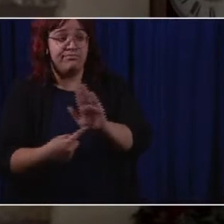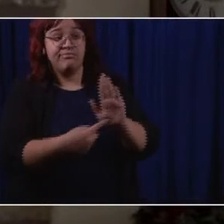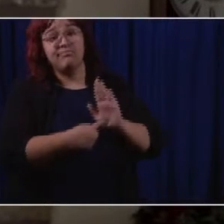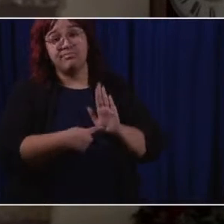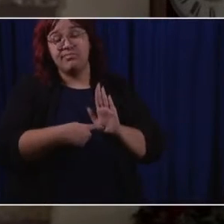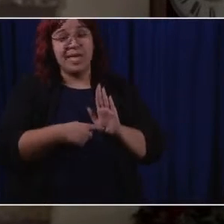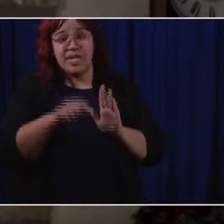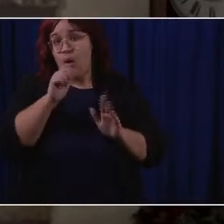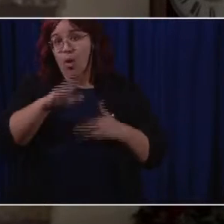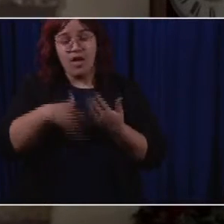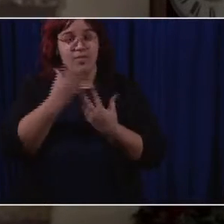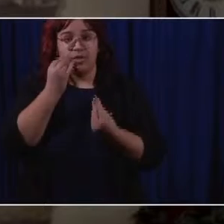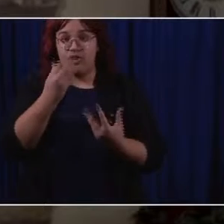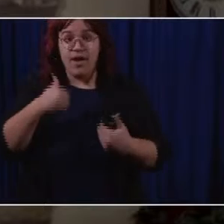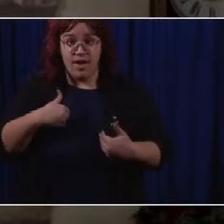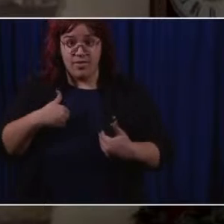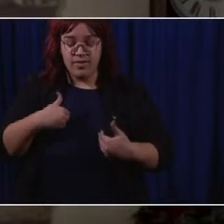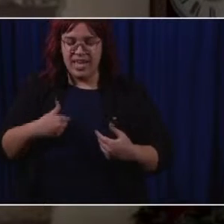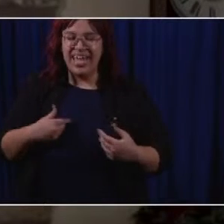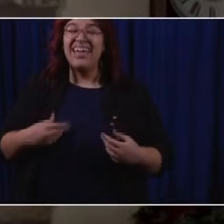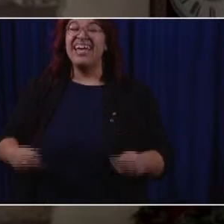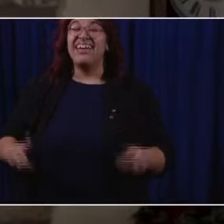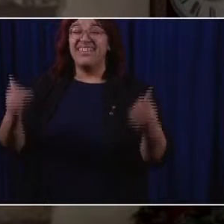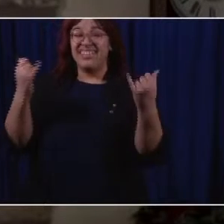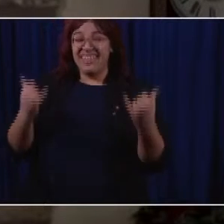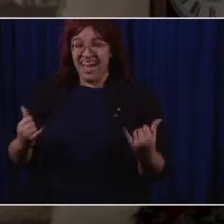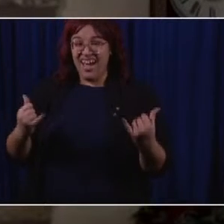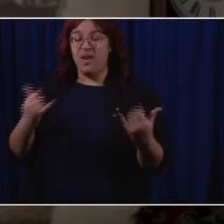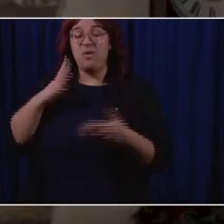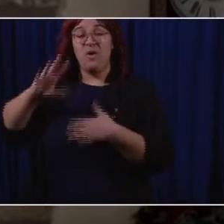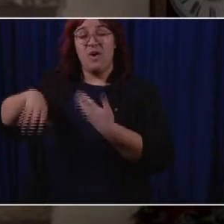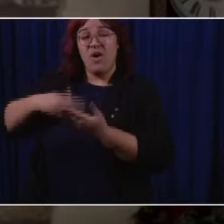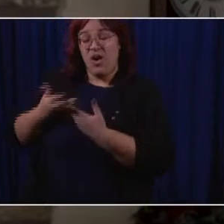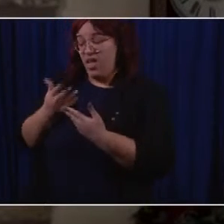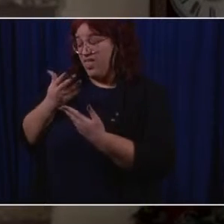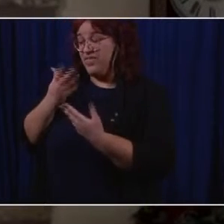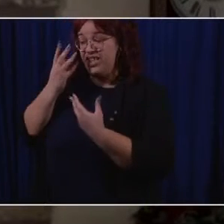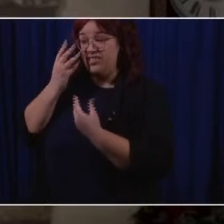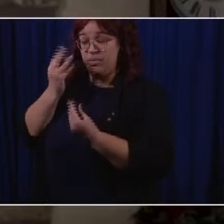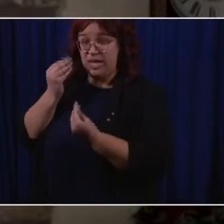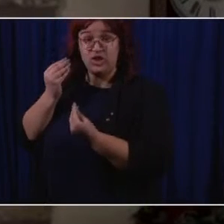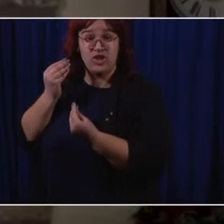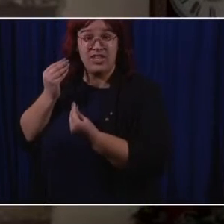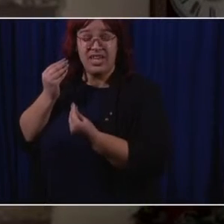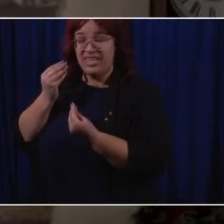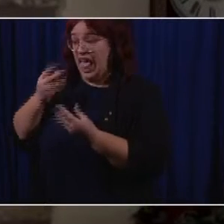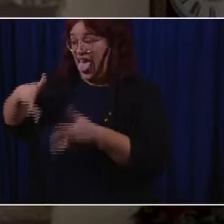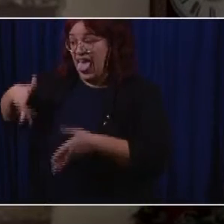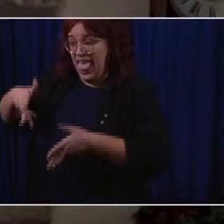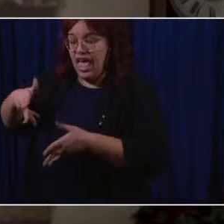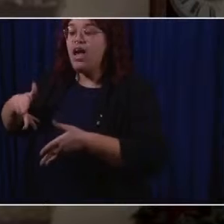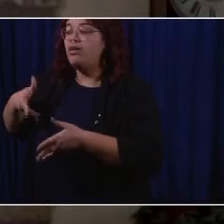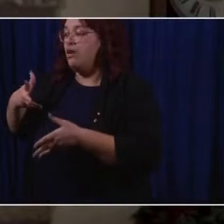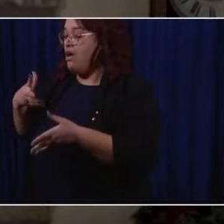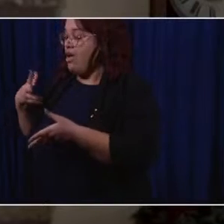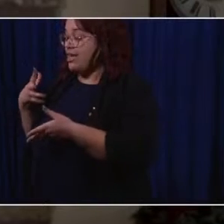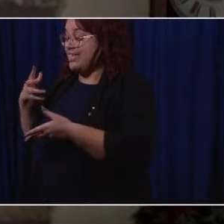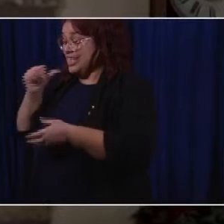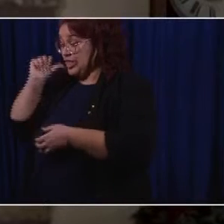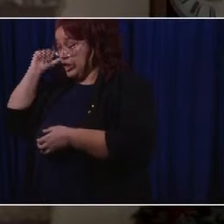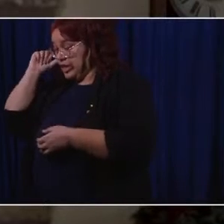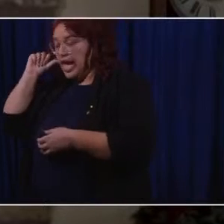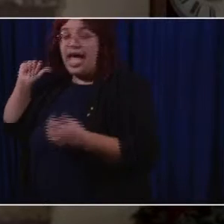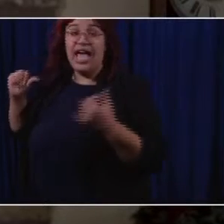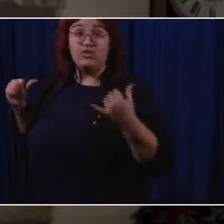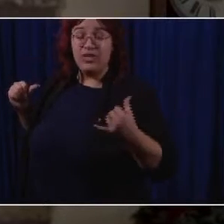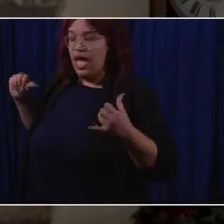else that wasn't recorded from yesterday and that occurred was coming in today. But what they can't tell you is